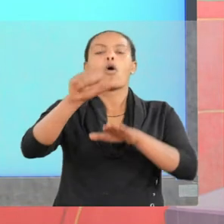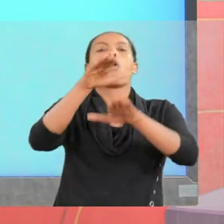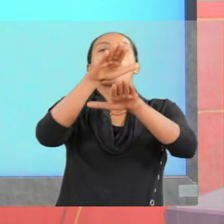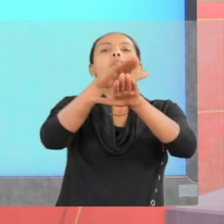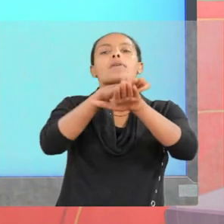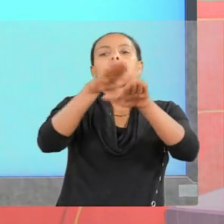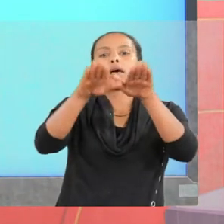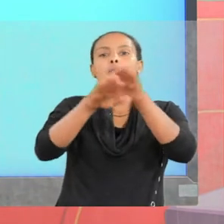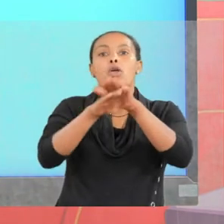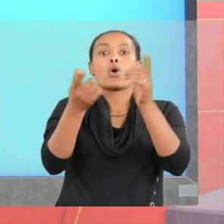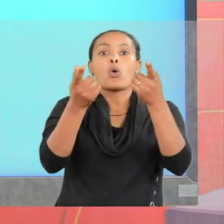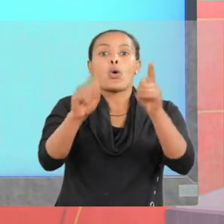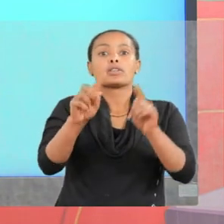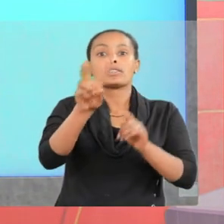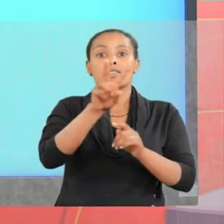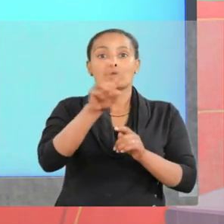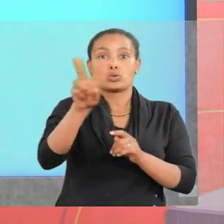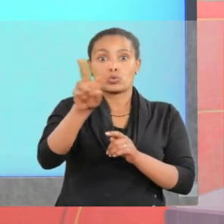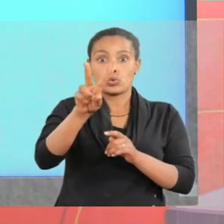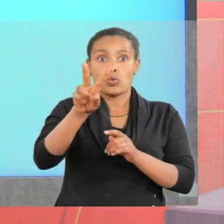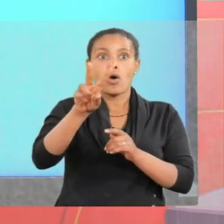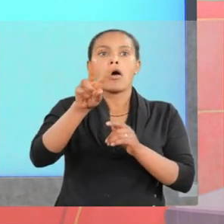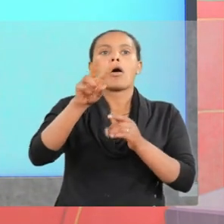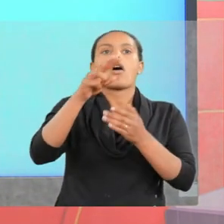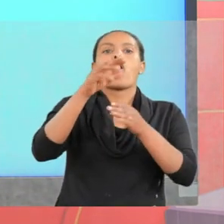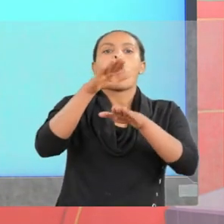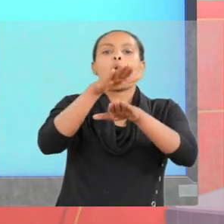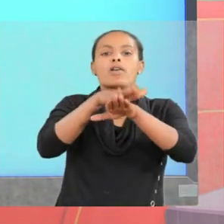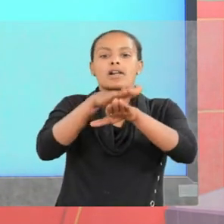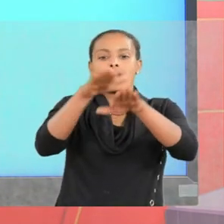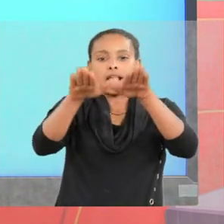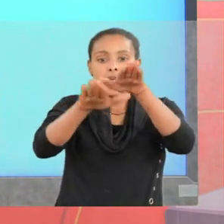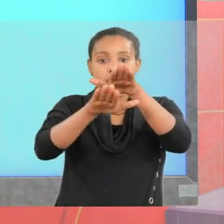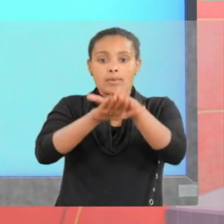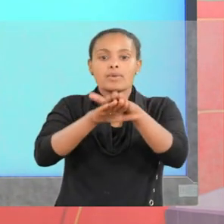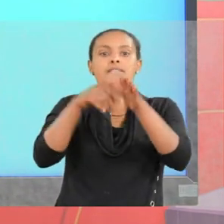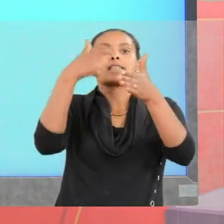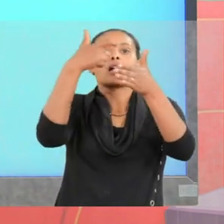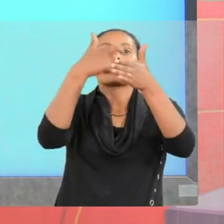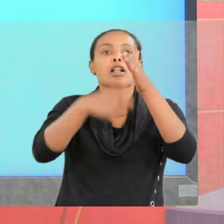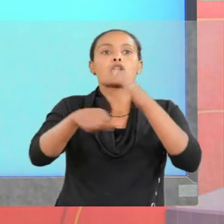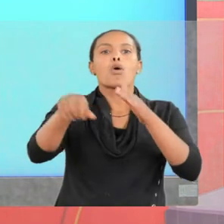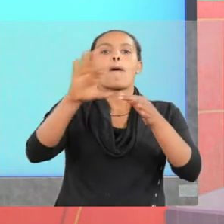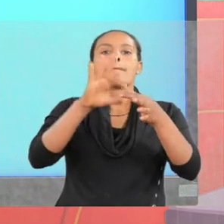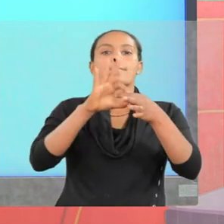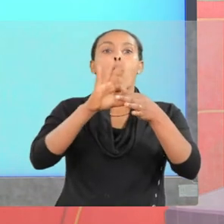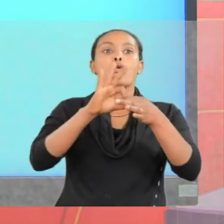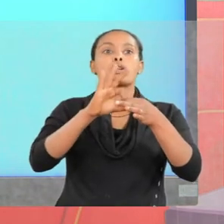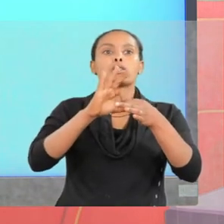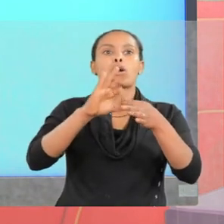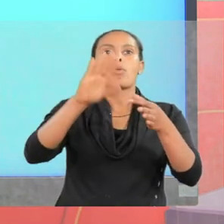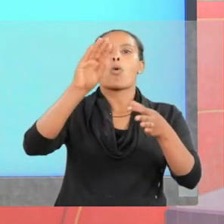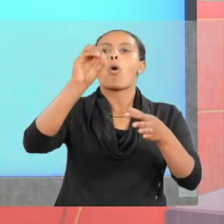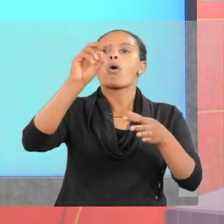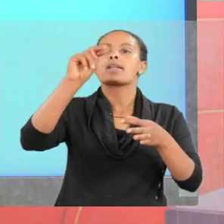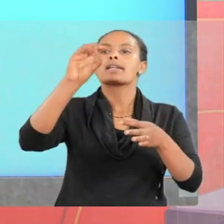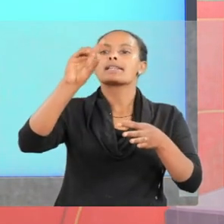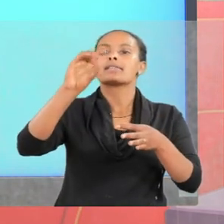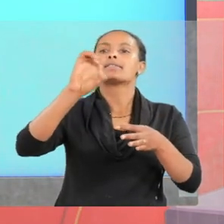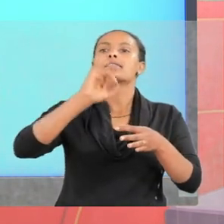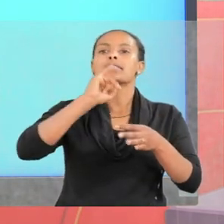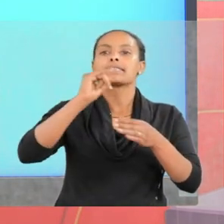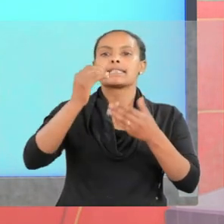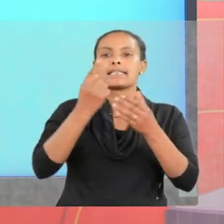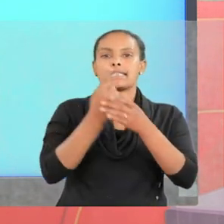see. When these two half-filled orbitals overlap, the resulting bond is single bond,